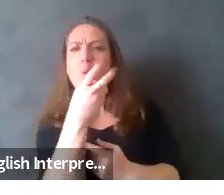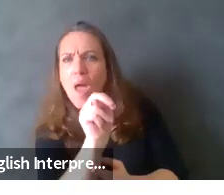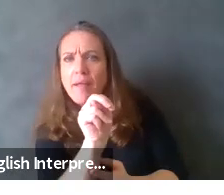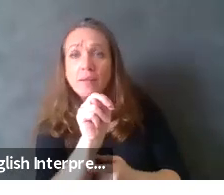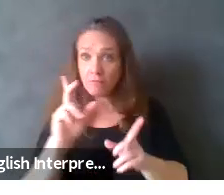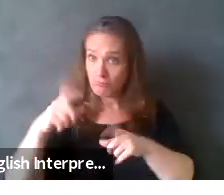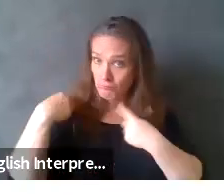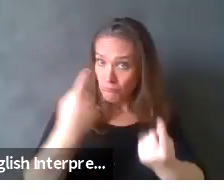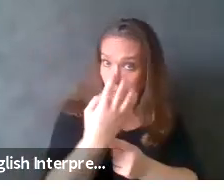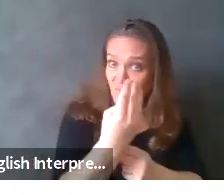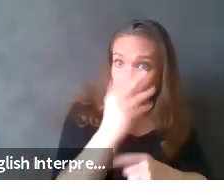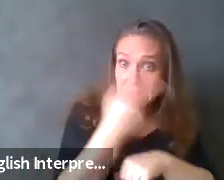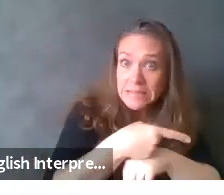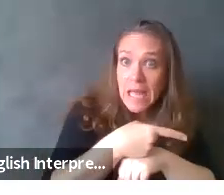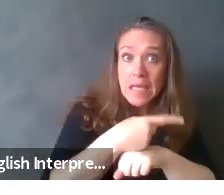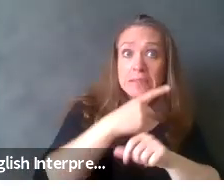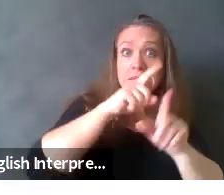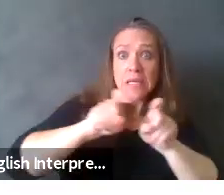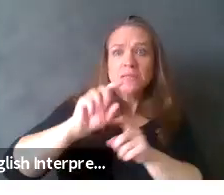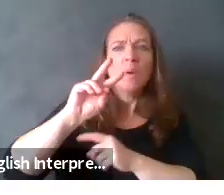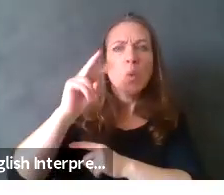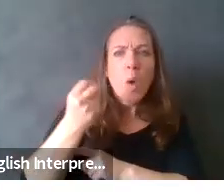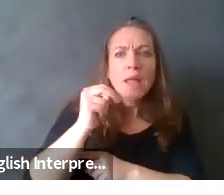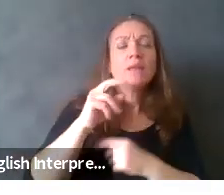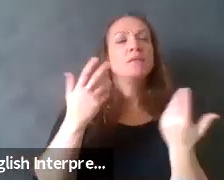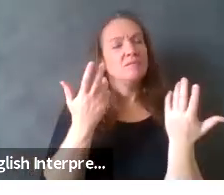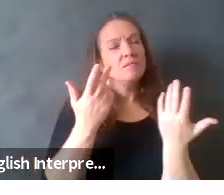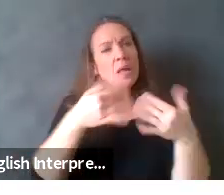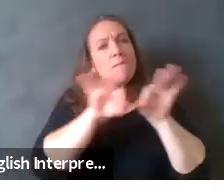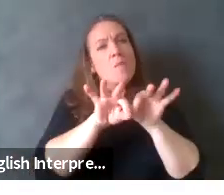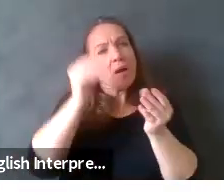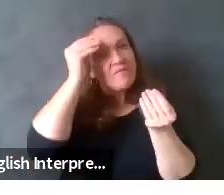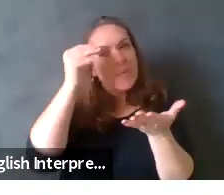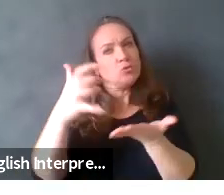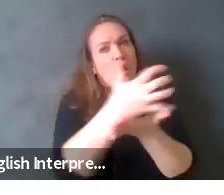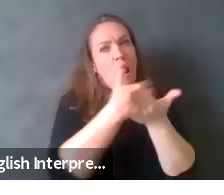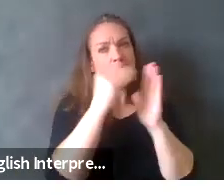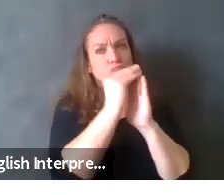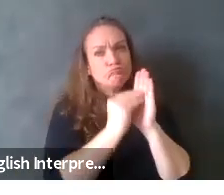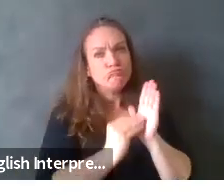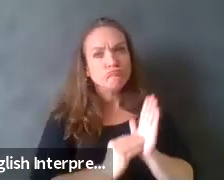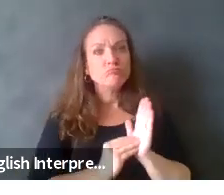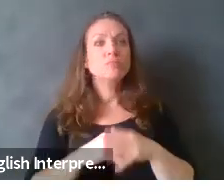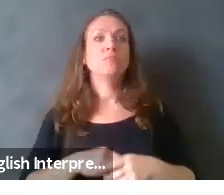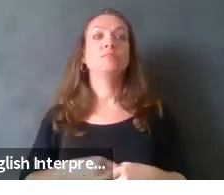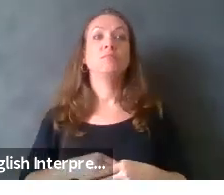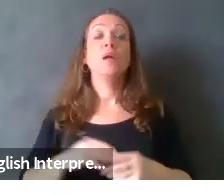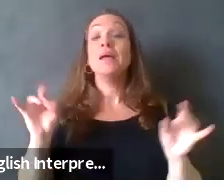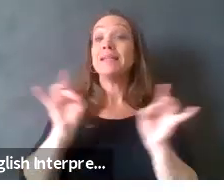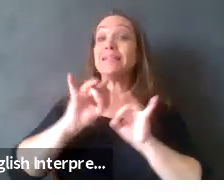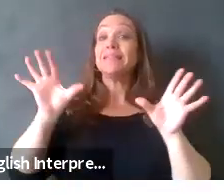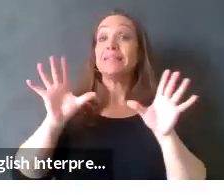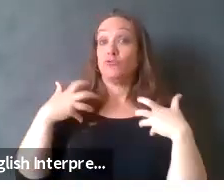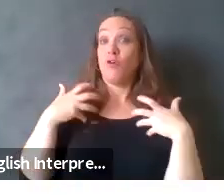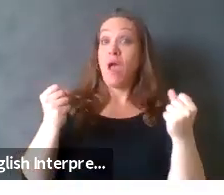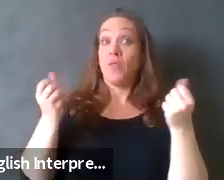been 14 days since you've been tested? Important pieces of information. Disaster Health Services will conduct